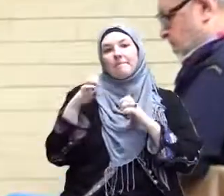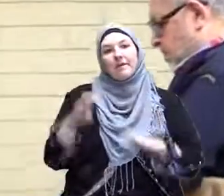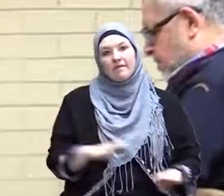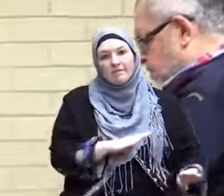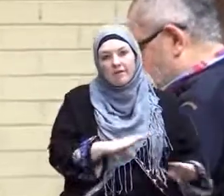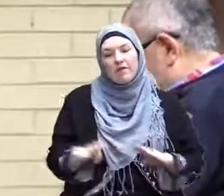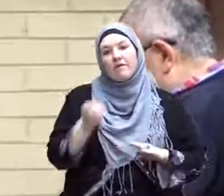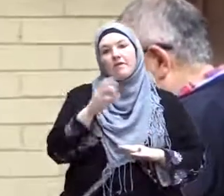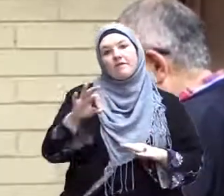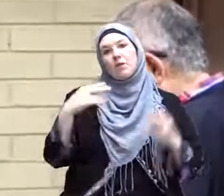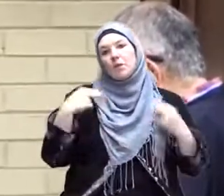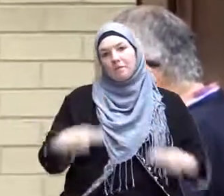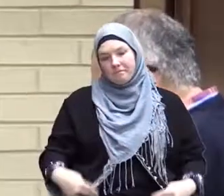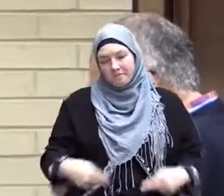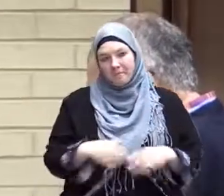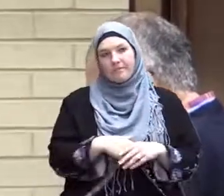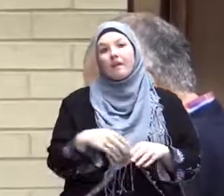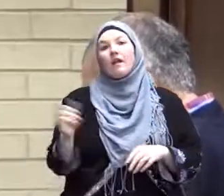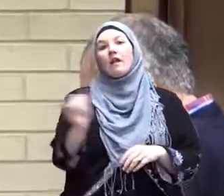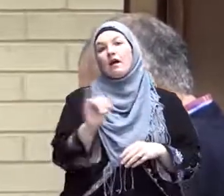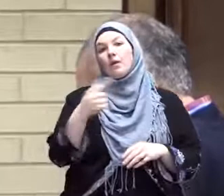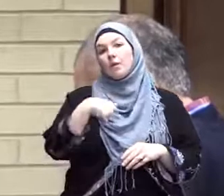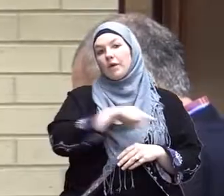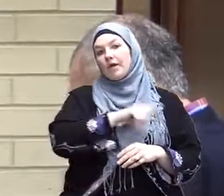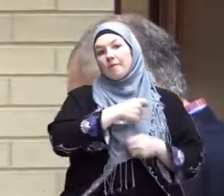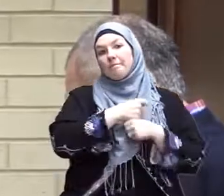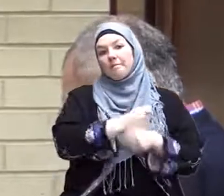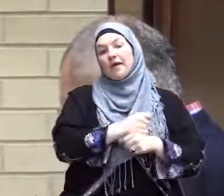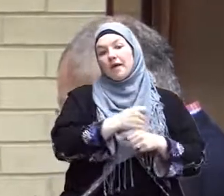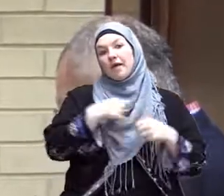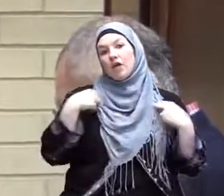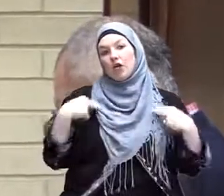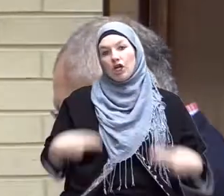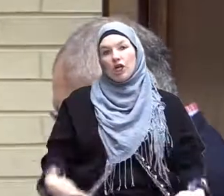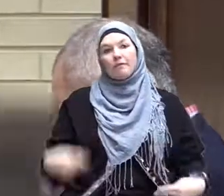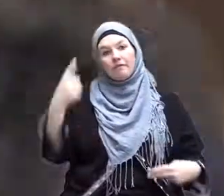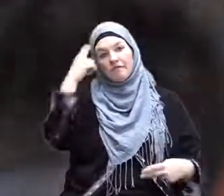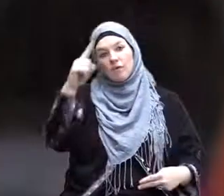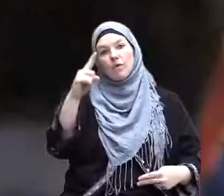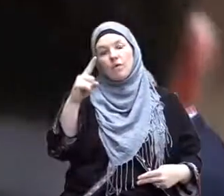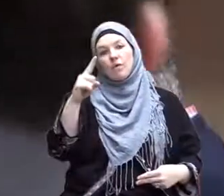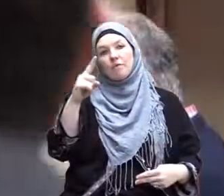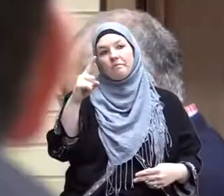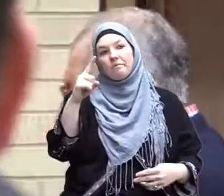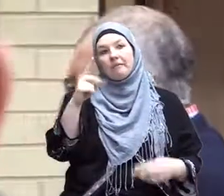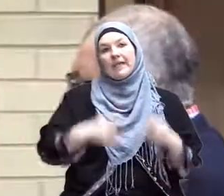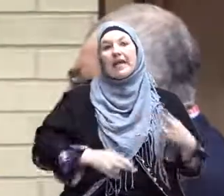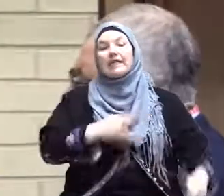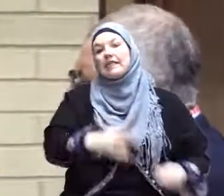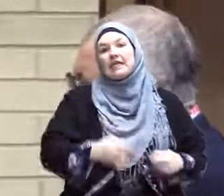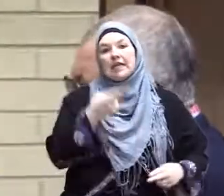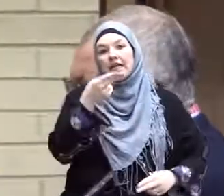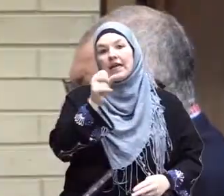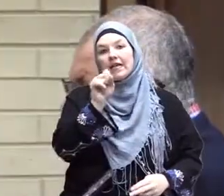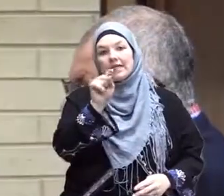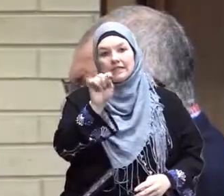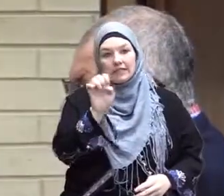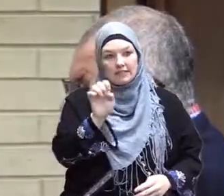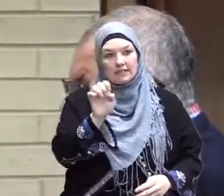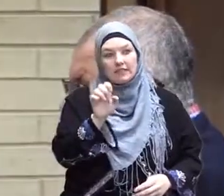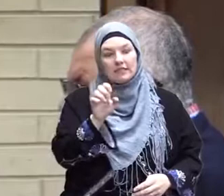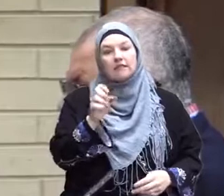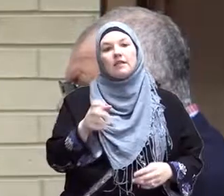behavior of man. Like, we created man from haste. Man is created